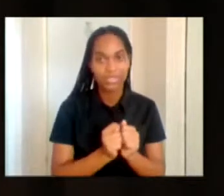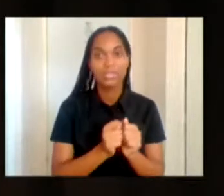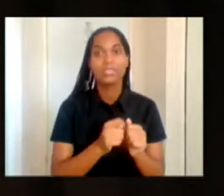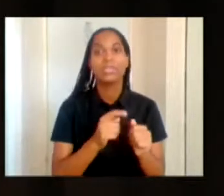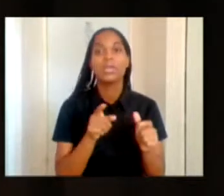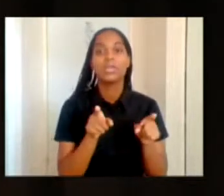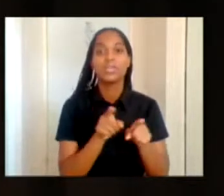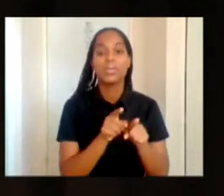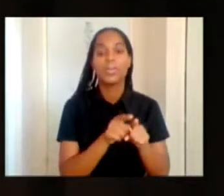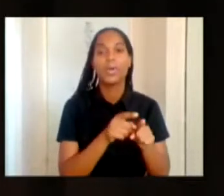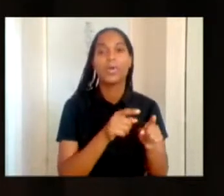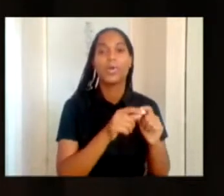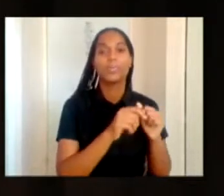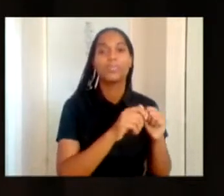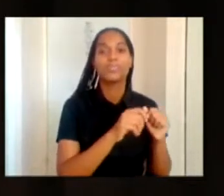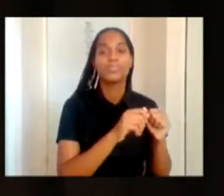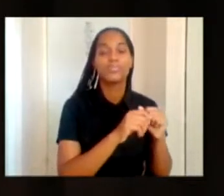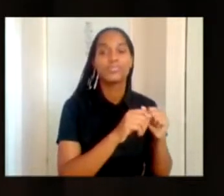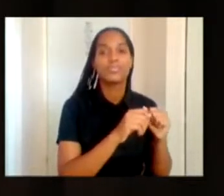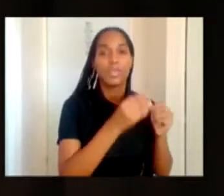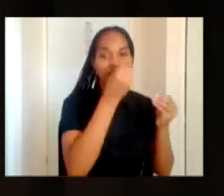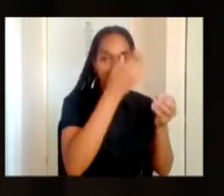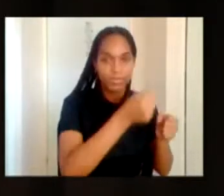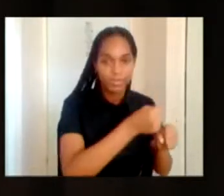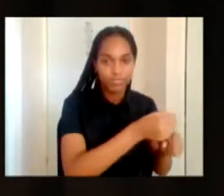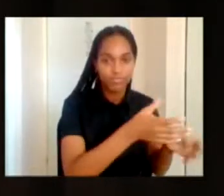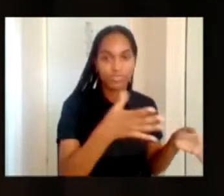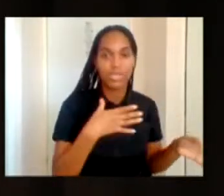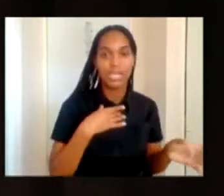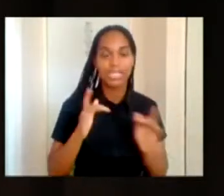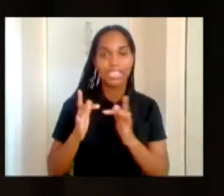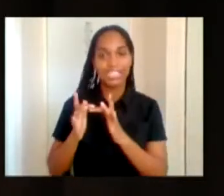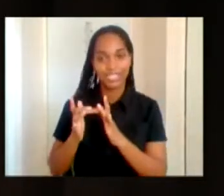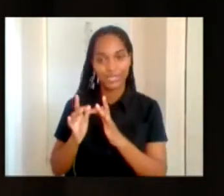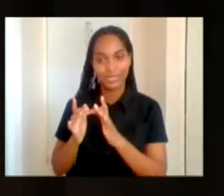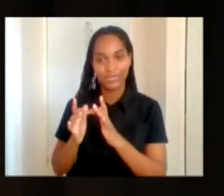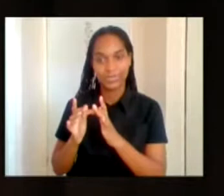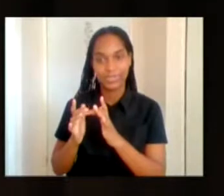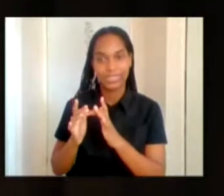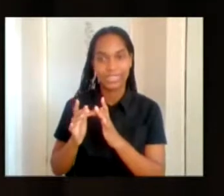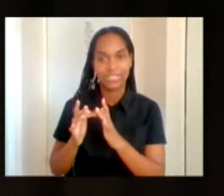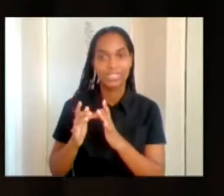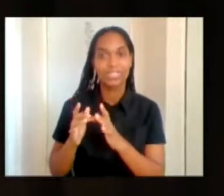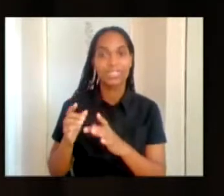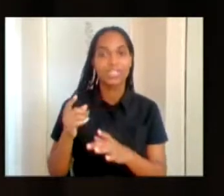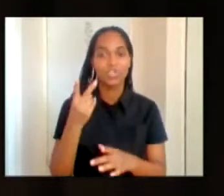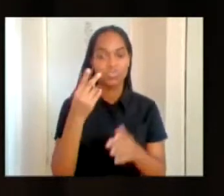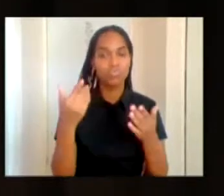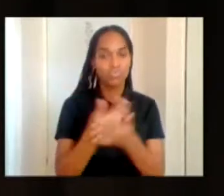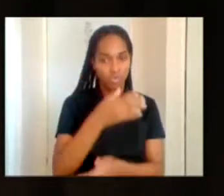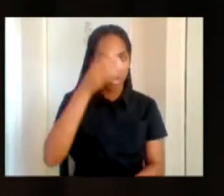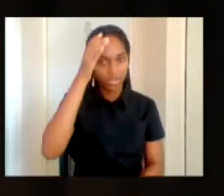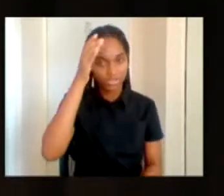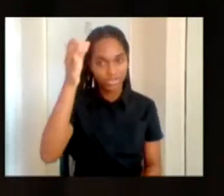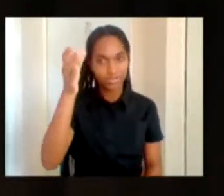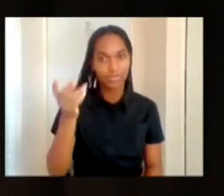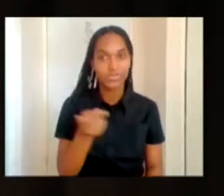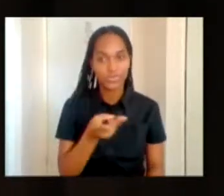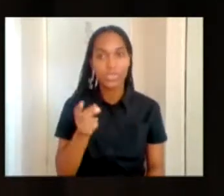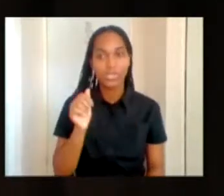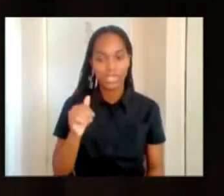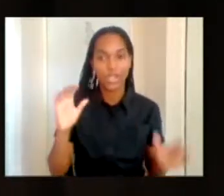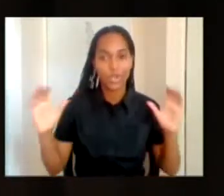together. So that's not some that's kind of totally new concept probably. Compared to the